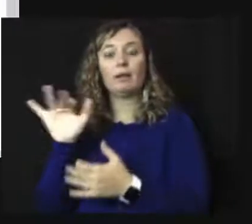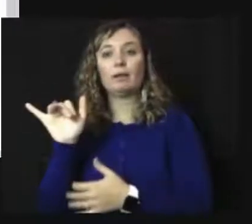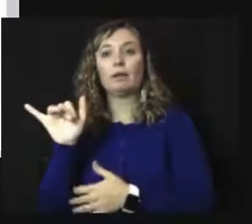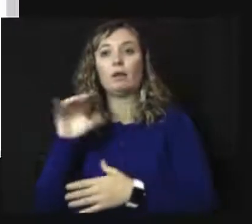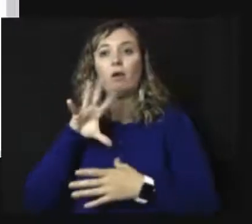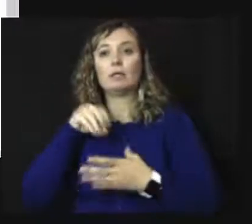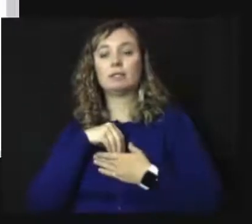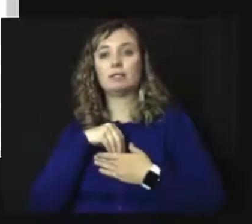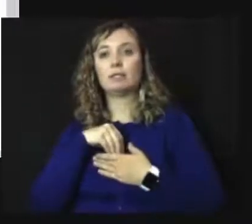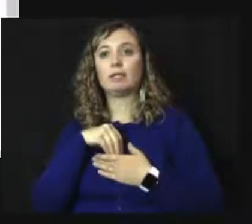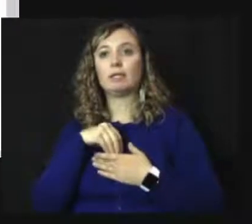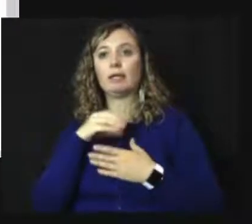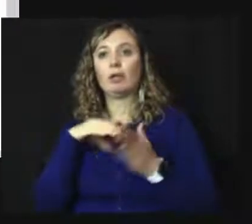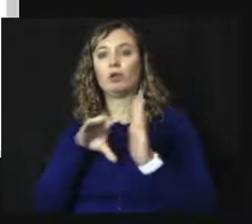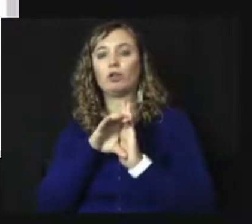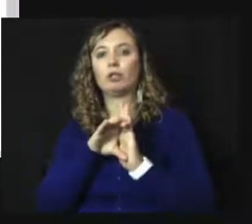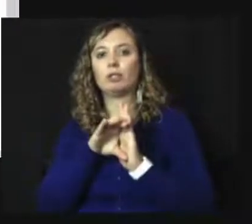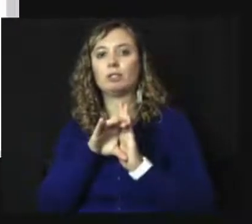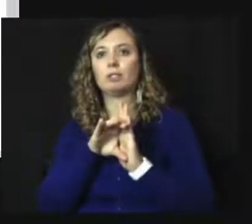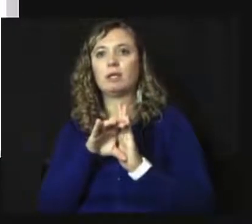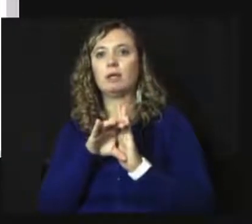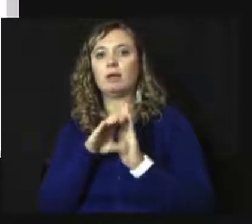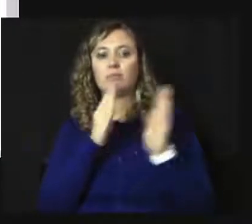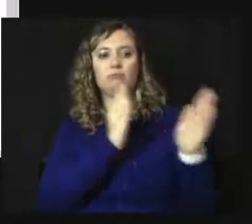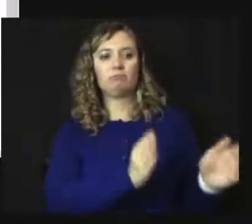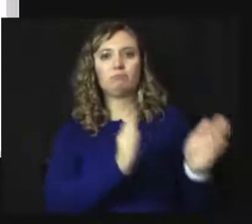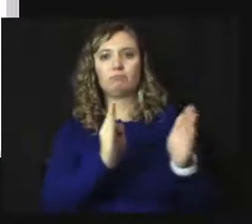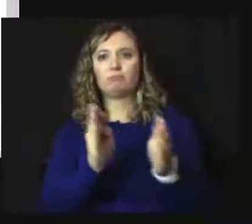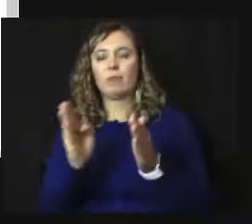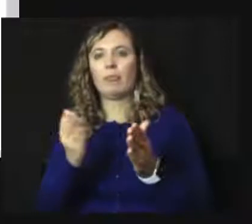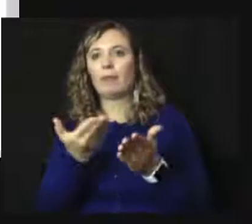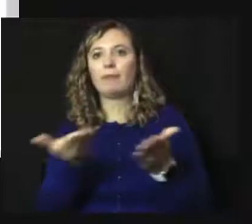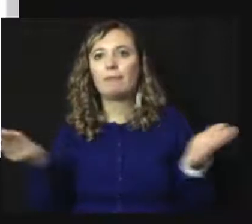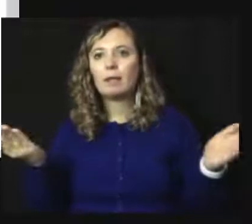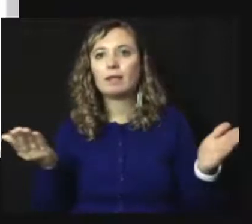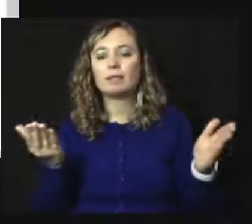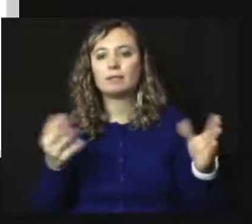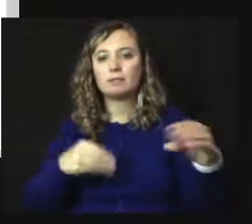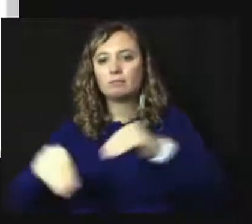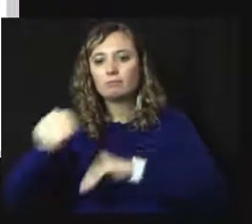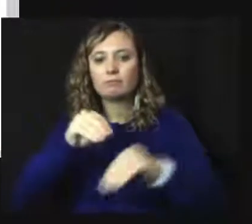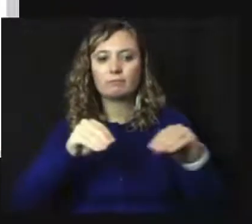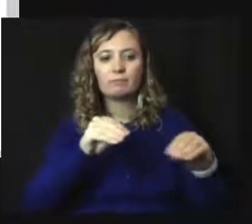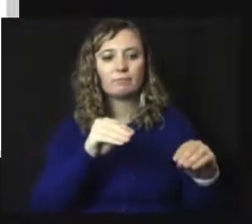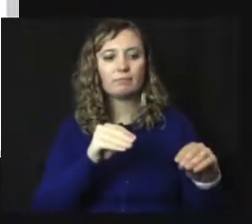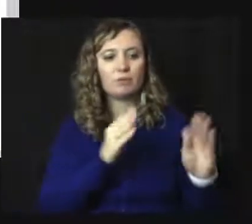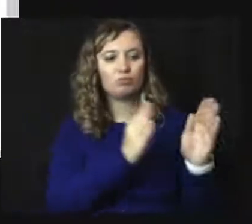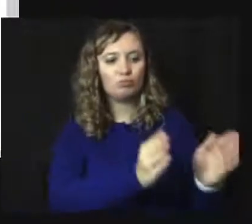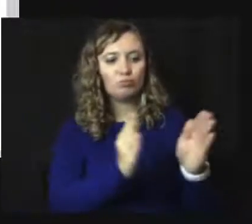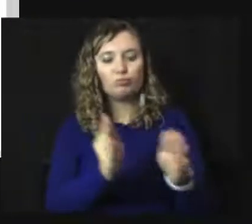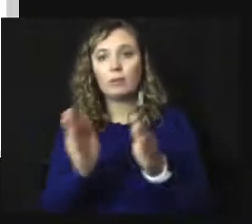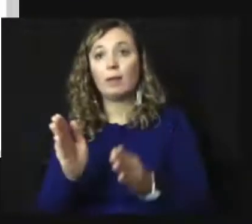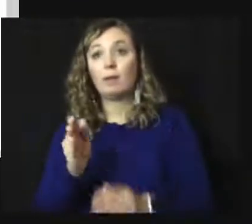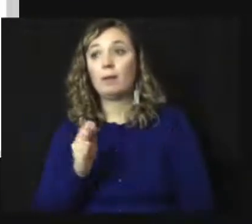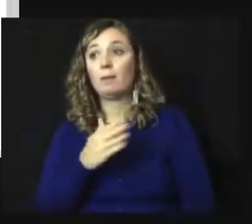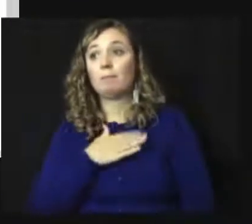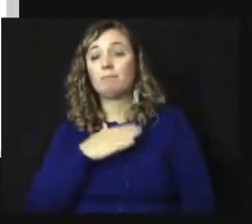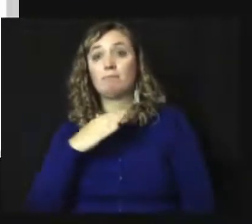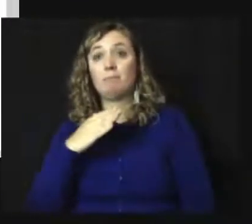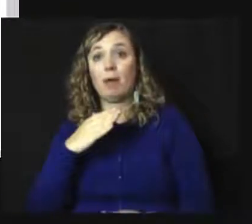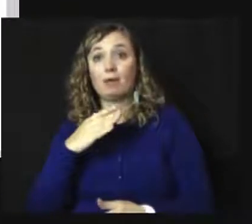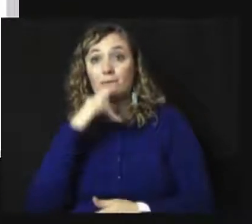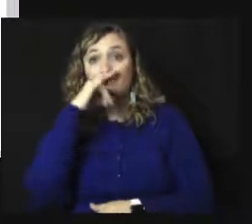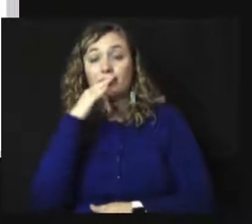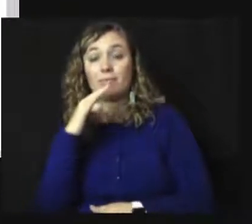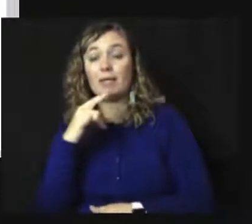up in a row, like I do that. Like my kid, that's how he plays. He lines up all his little cars in a row. I have like rocks